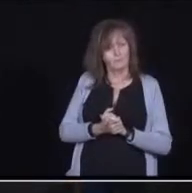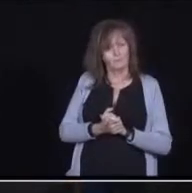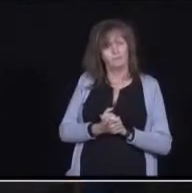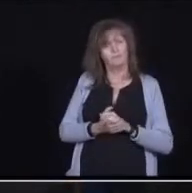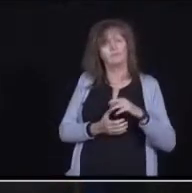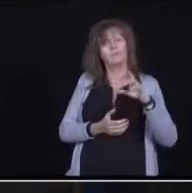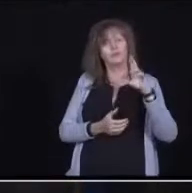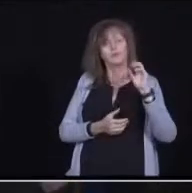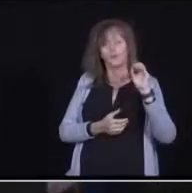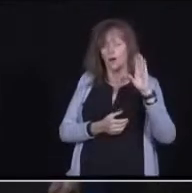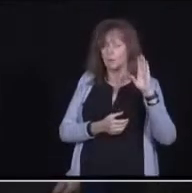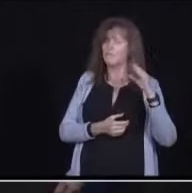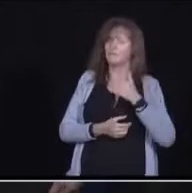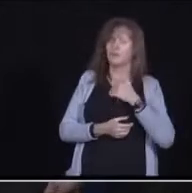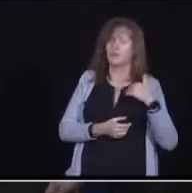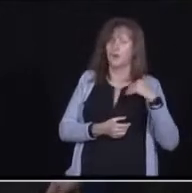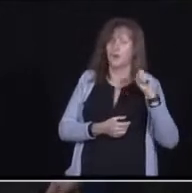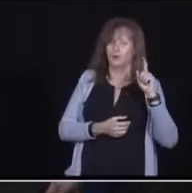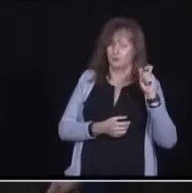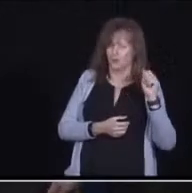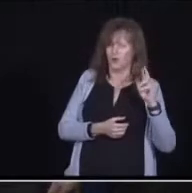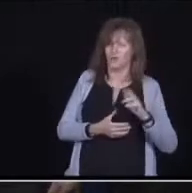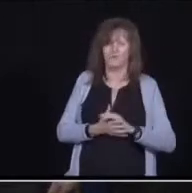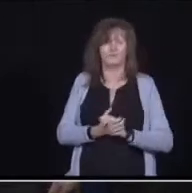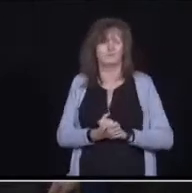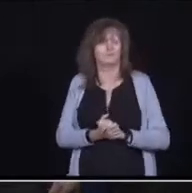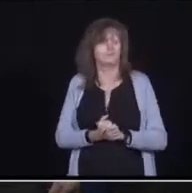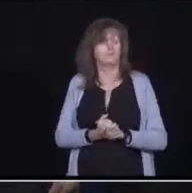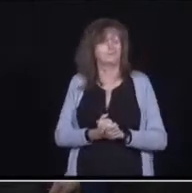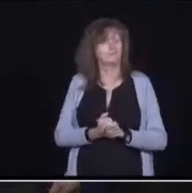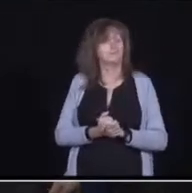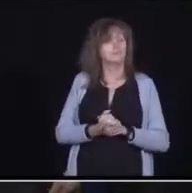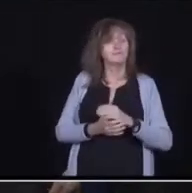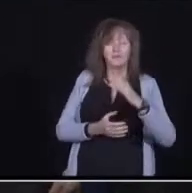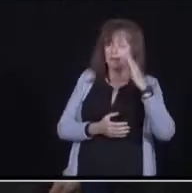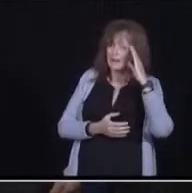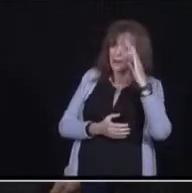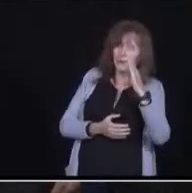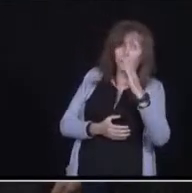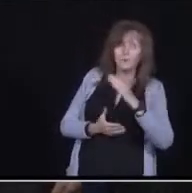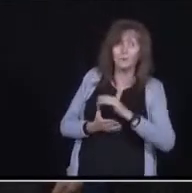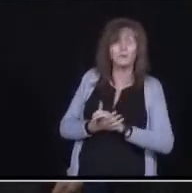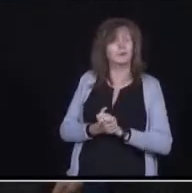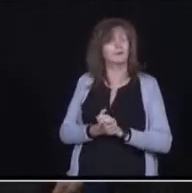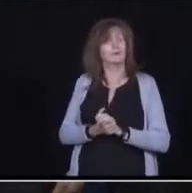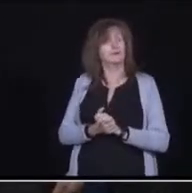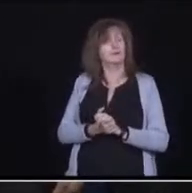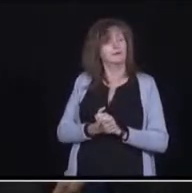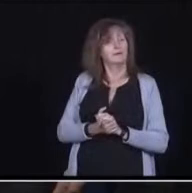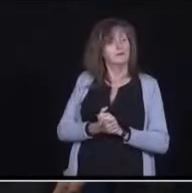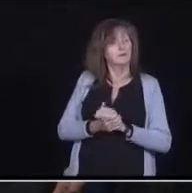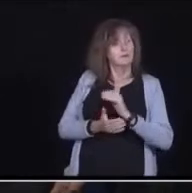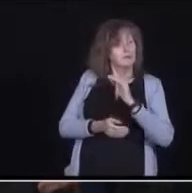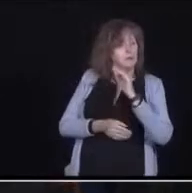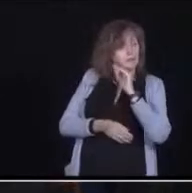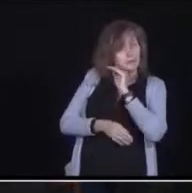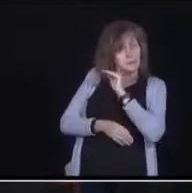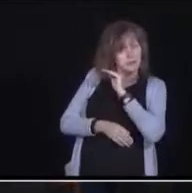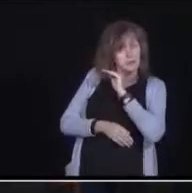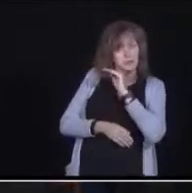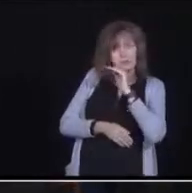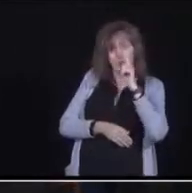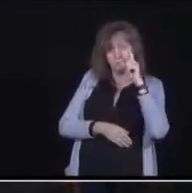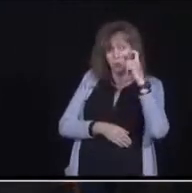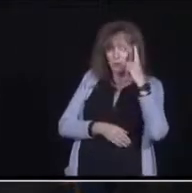ahead. Hi, Rob. How are you doing? Hello, everyone. Premier, you might want to pass this one on to Dr. Heyer. Sure,